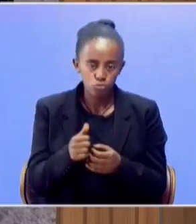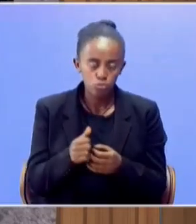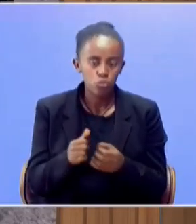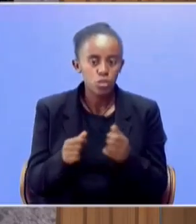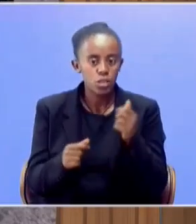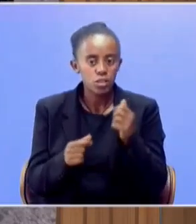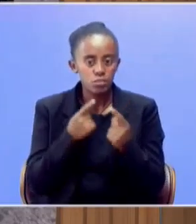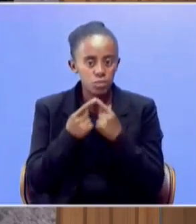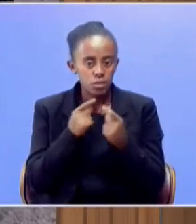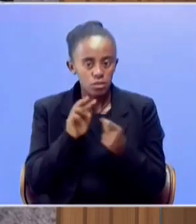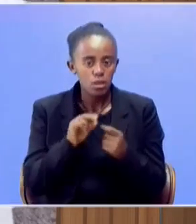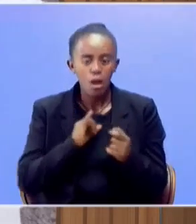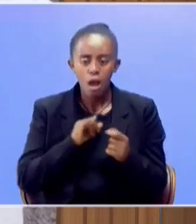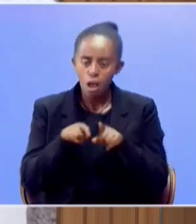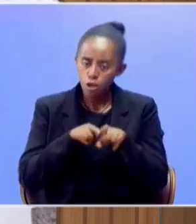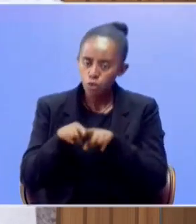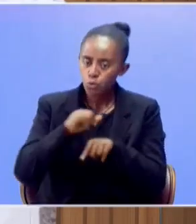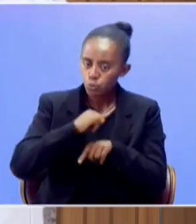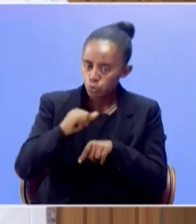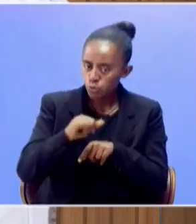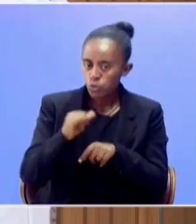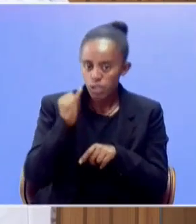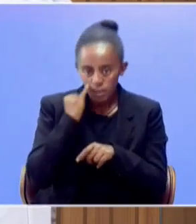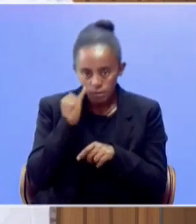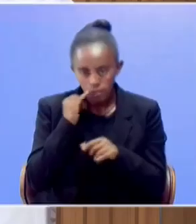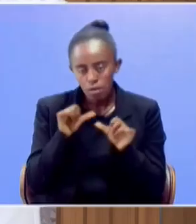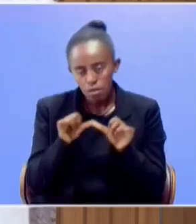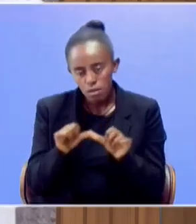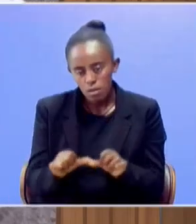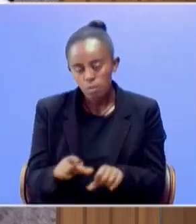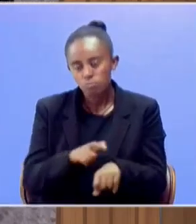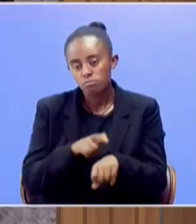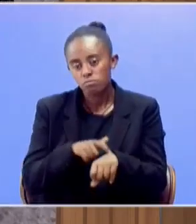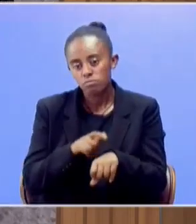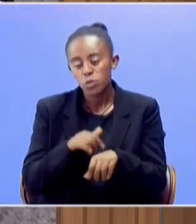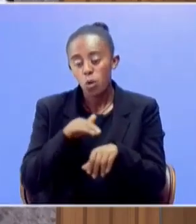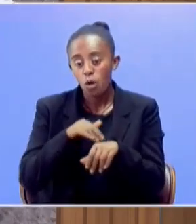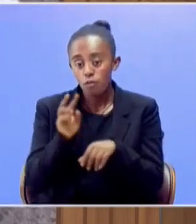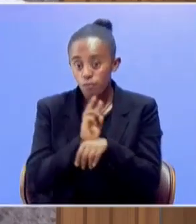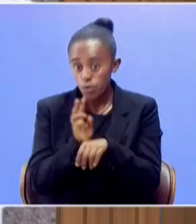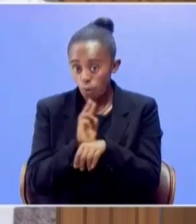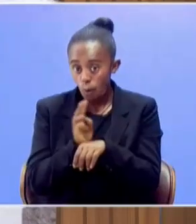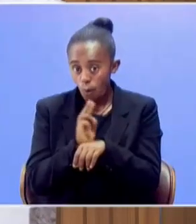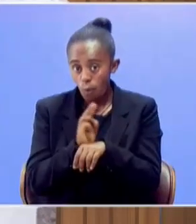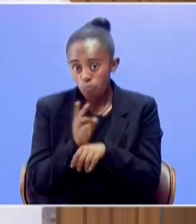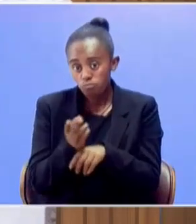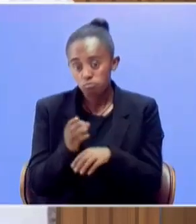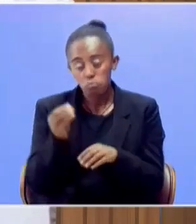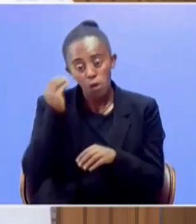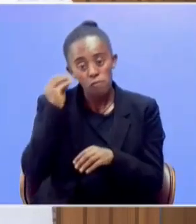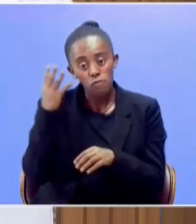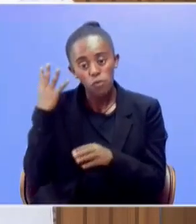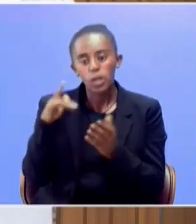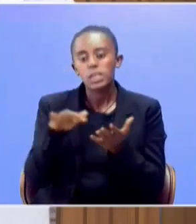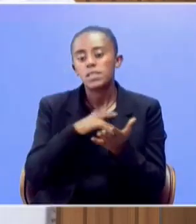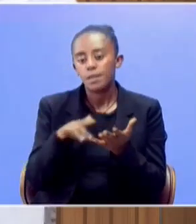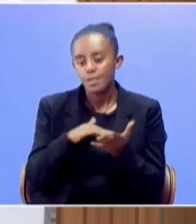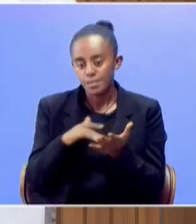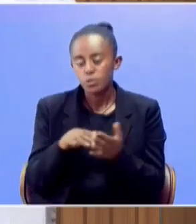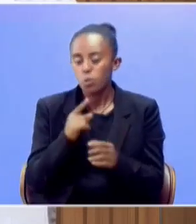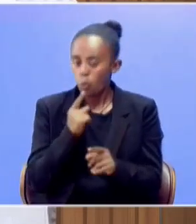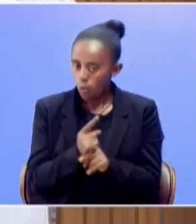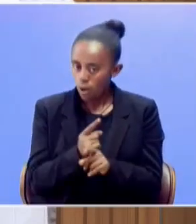2. I agree with you. If children spend much of their time on video games, they may forget studying. All